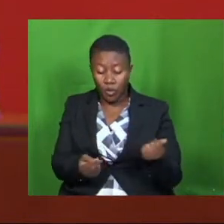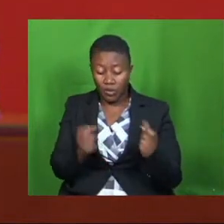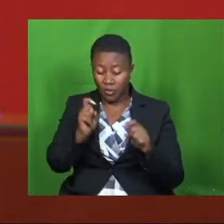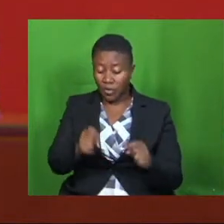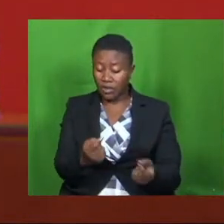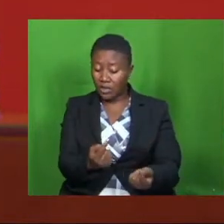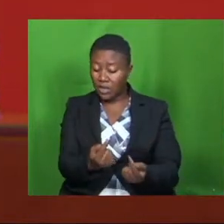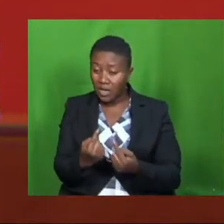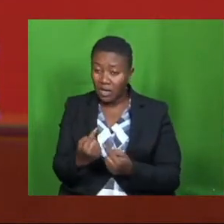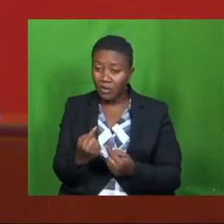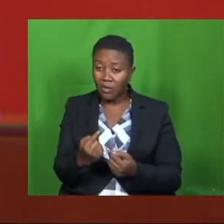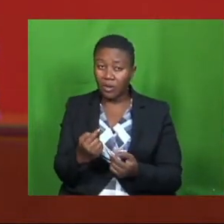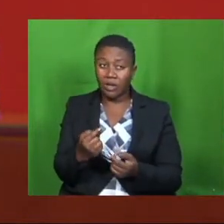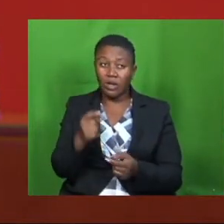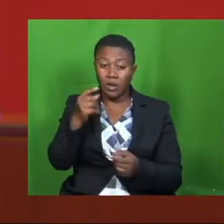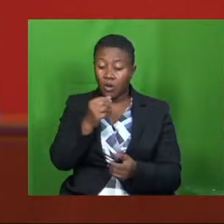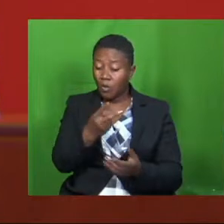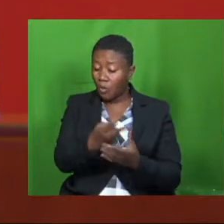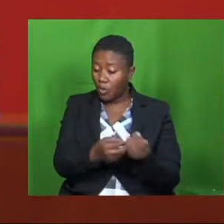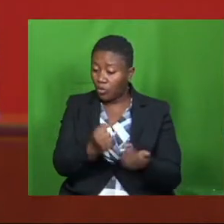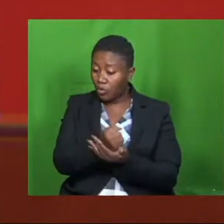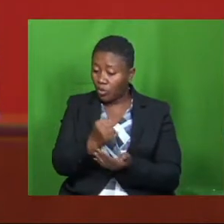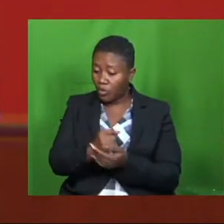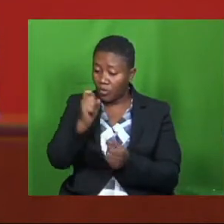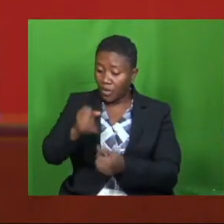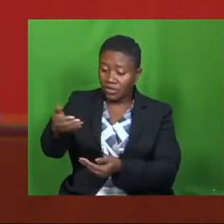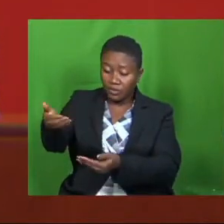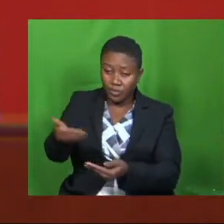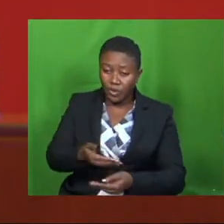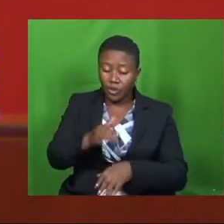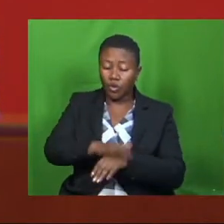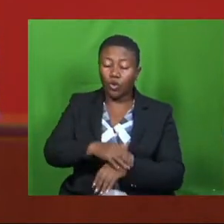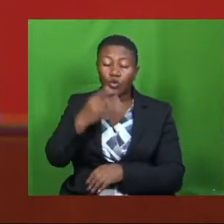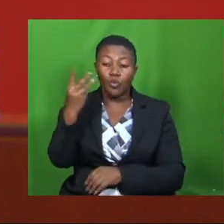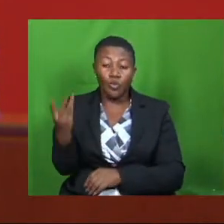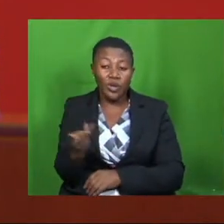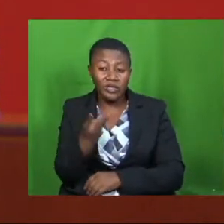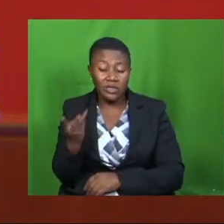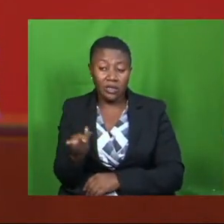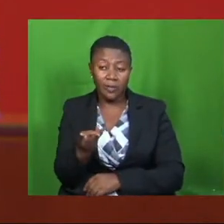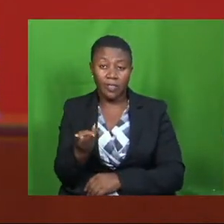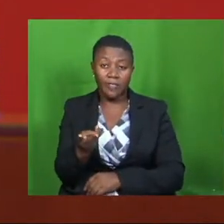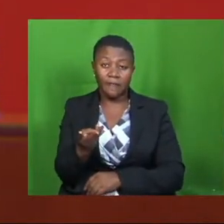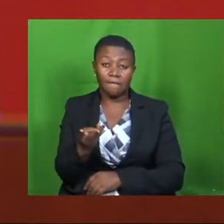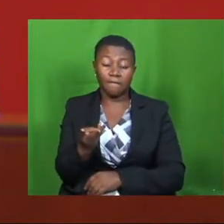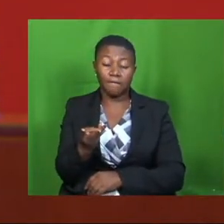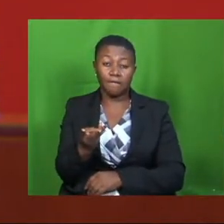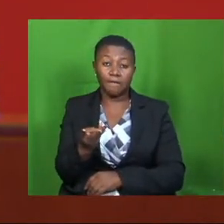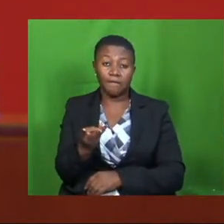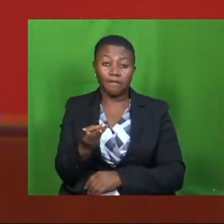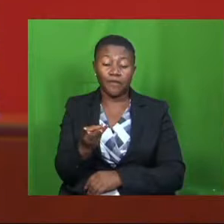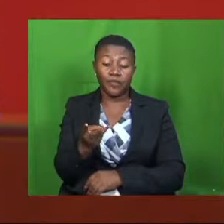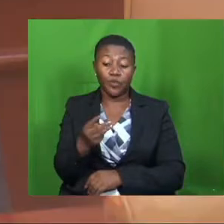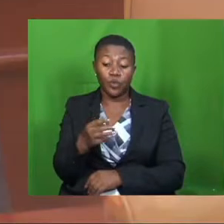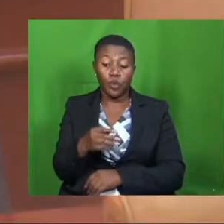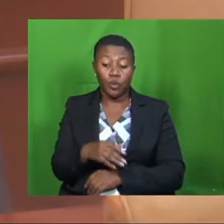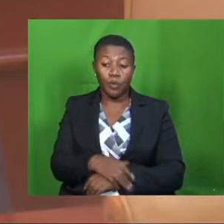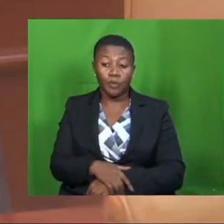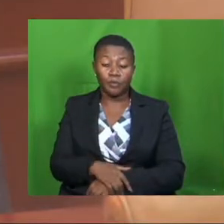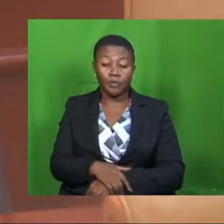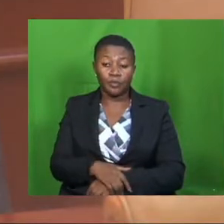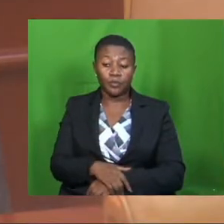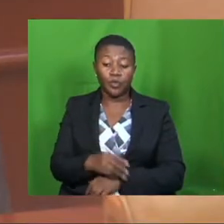at that time was a question as to whether he was a Minister for Finance or not.